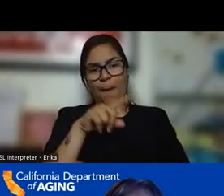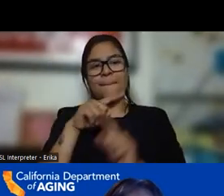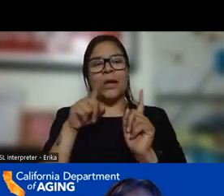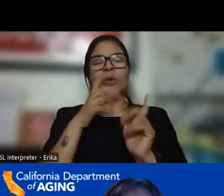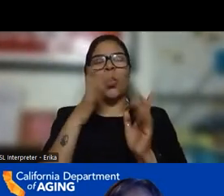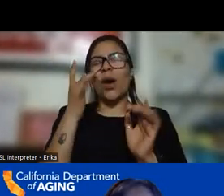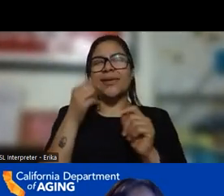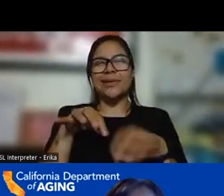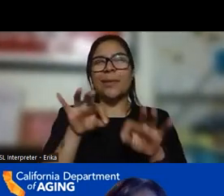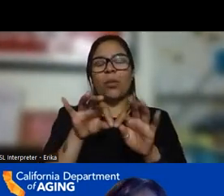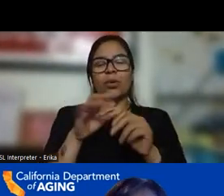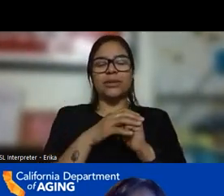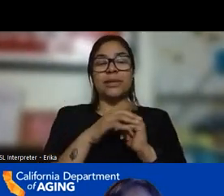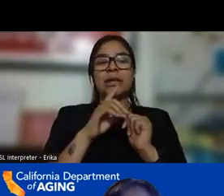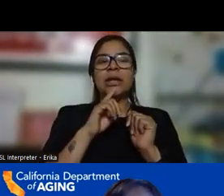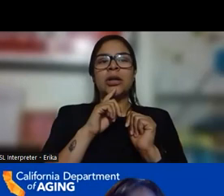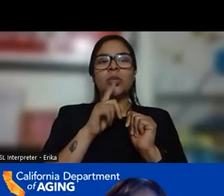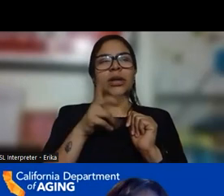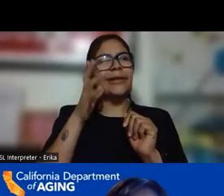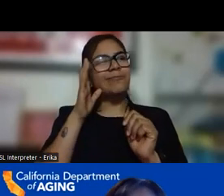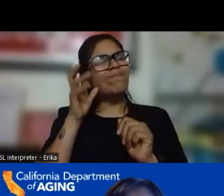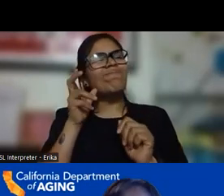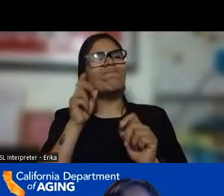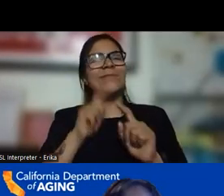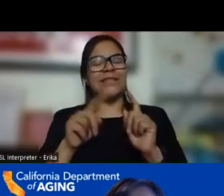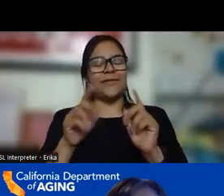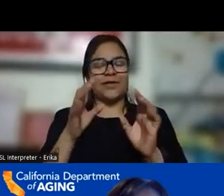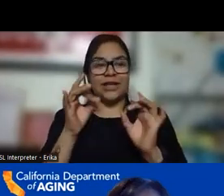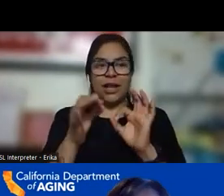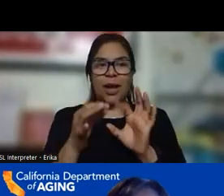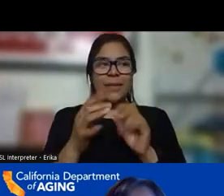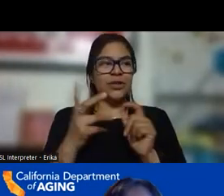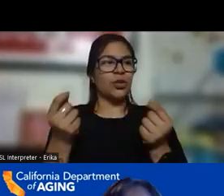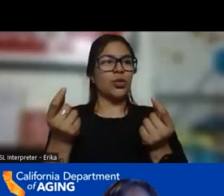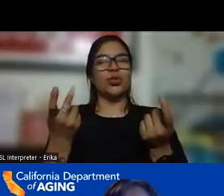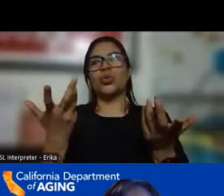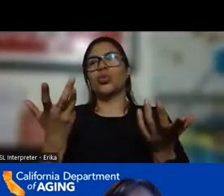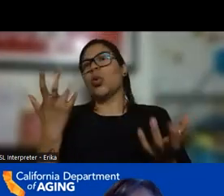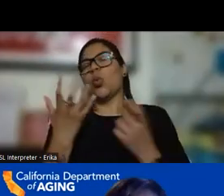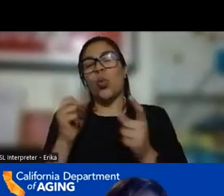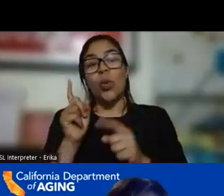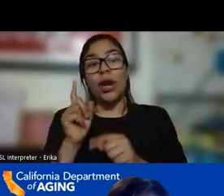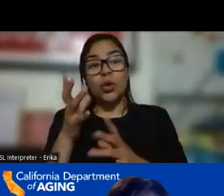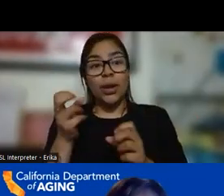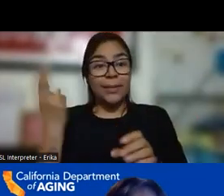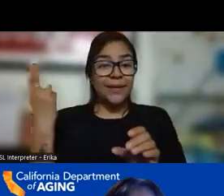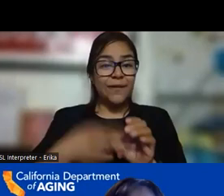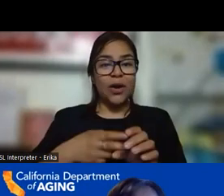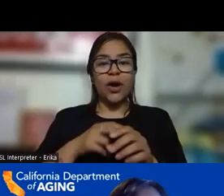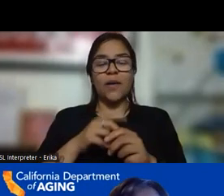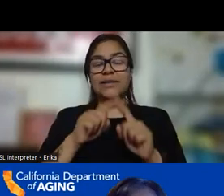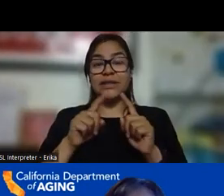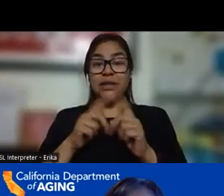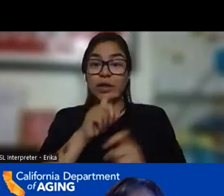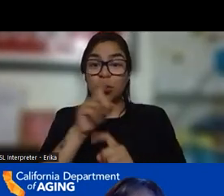matters. And when I just was hearing your commentary and your recommendations and where you would like to be involved and the questions you're posing, this